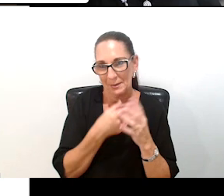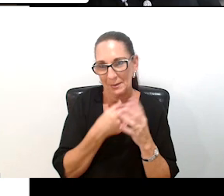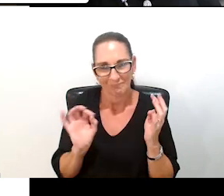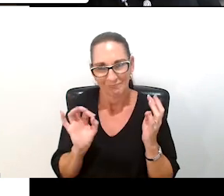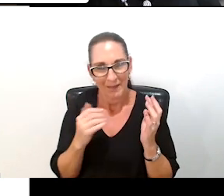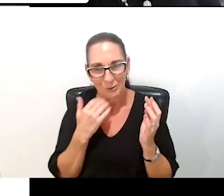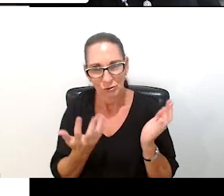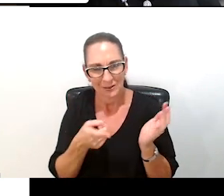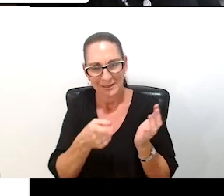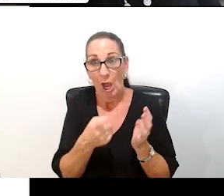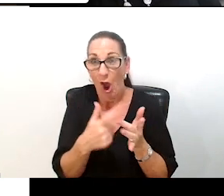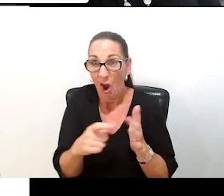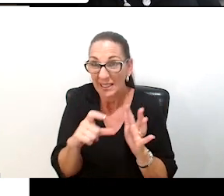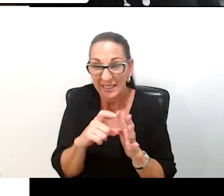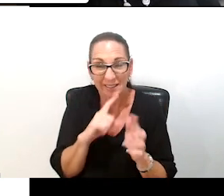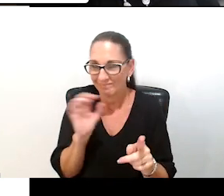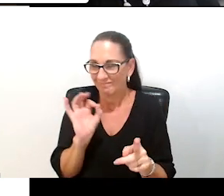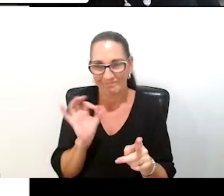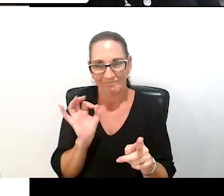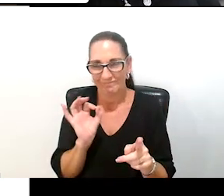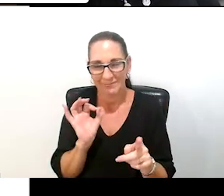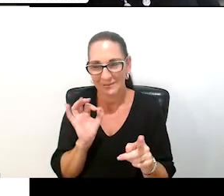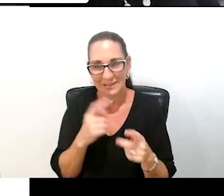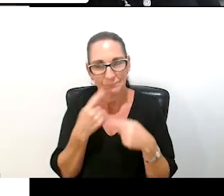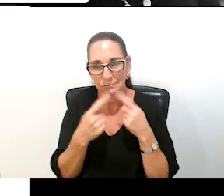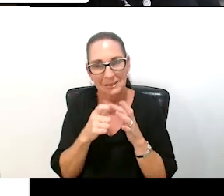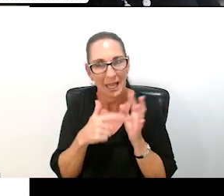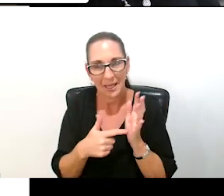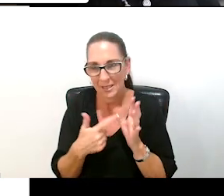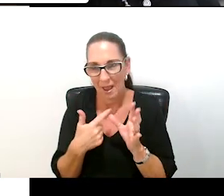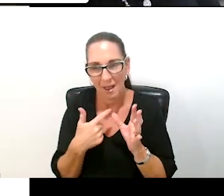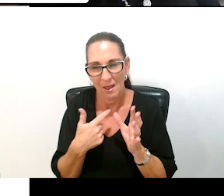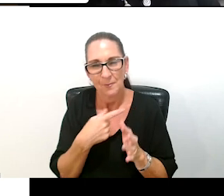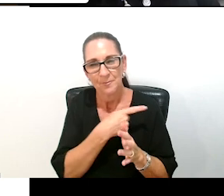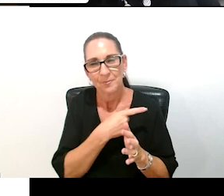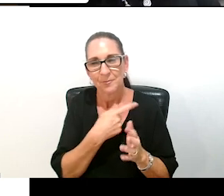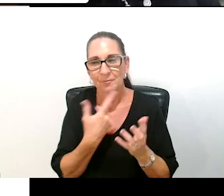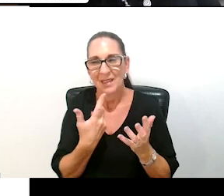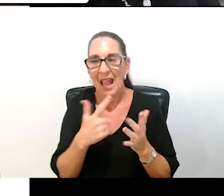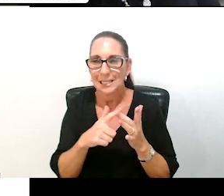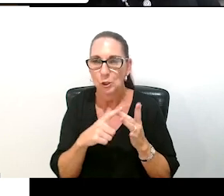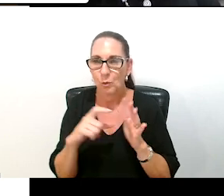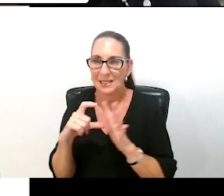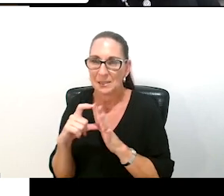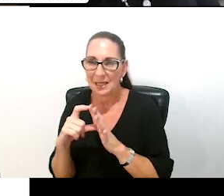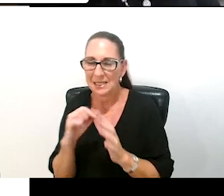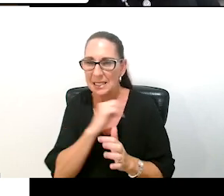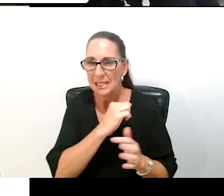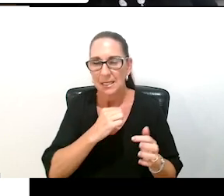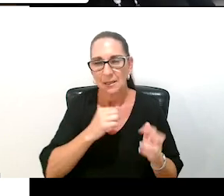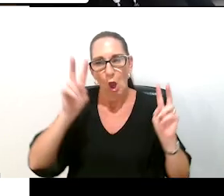disability specifically. There were different ways intellectual disability was defined in the data collection in the